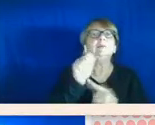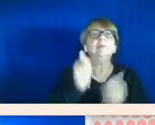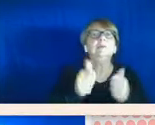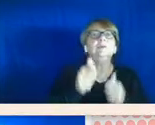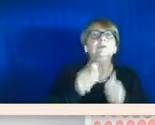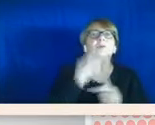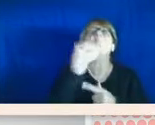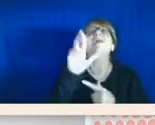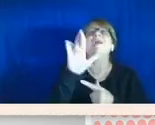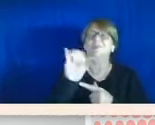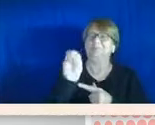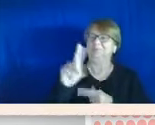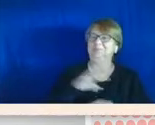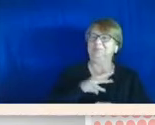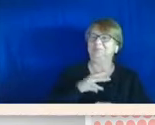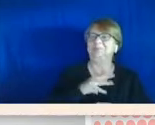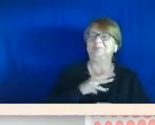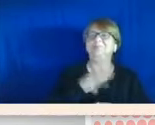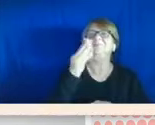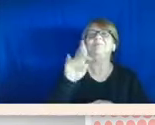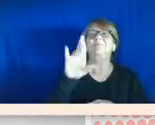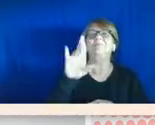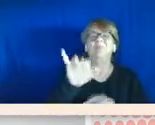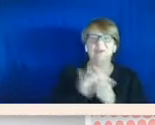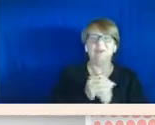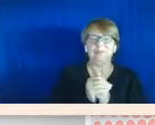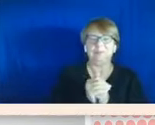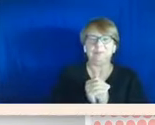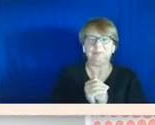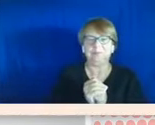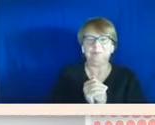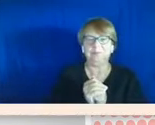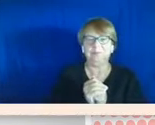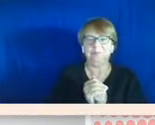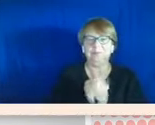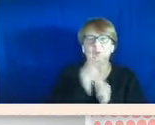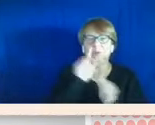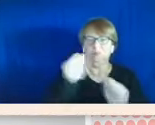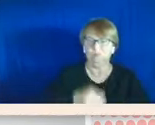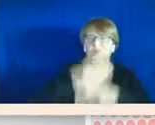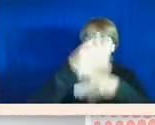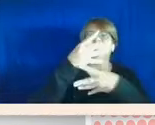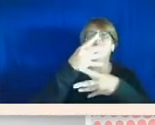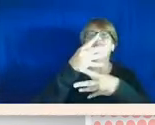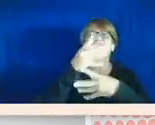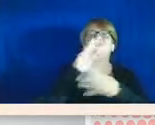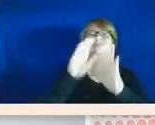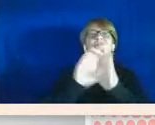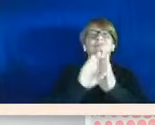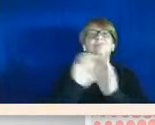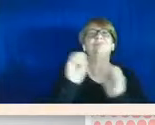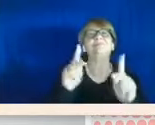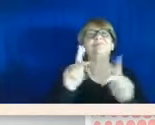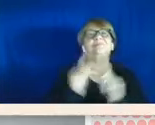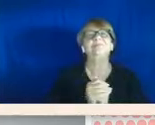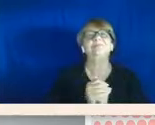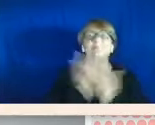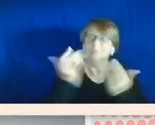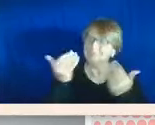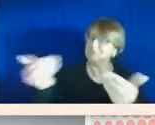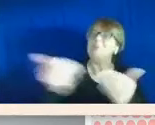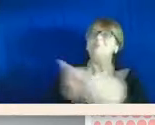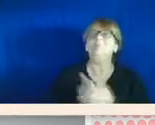so Mary, let me pull yours up. Okay, and away we go. Okay,